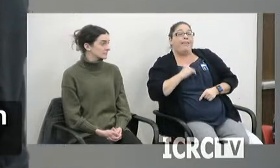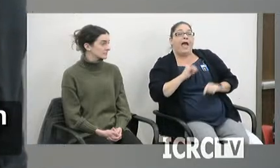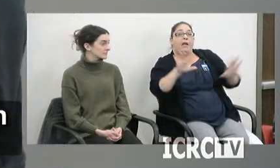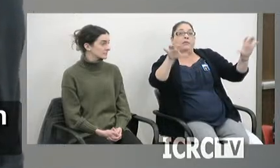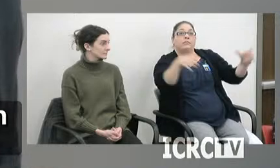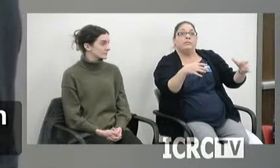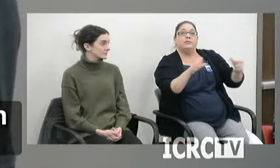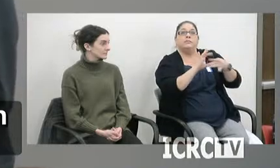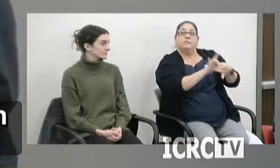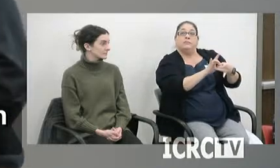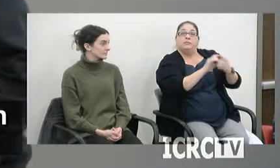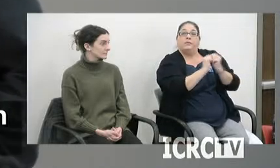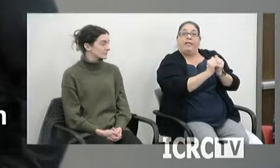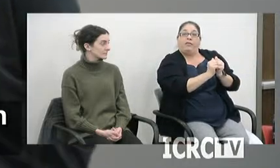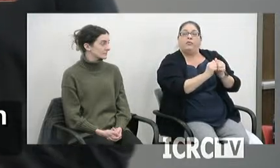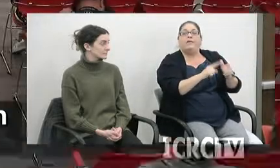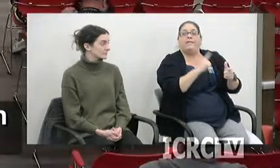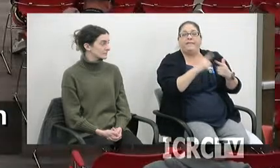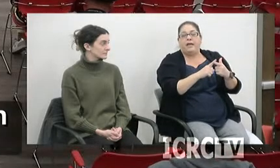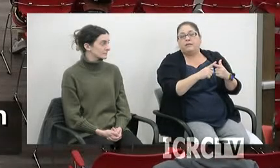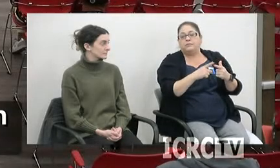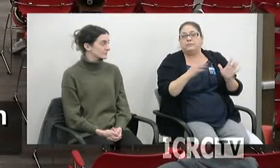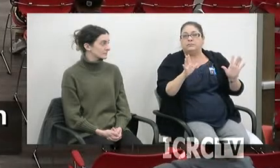holidays, and thanks for your time.